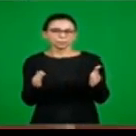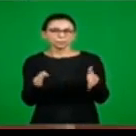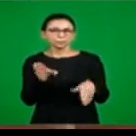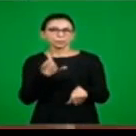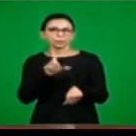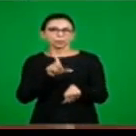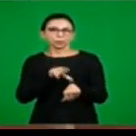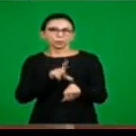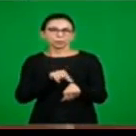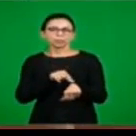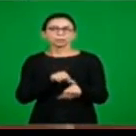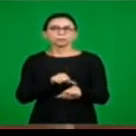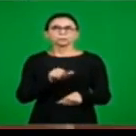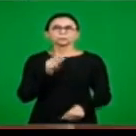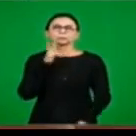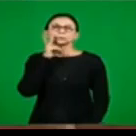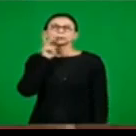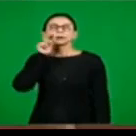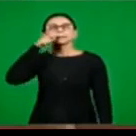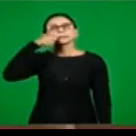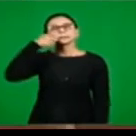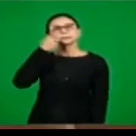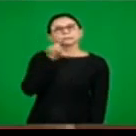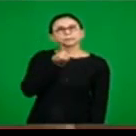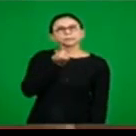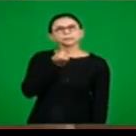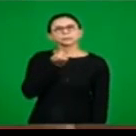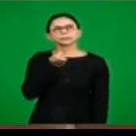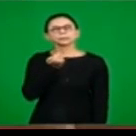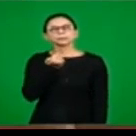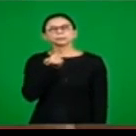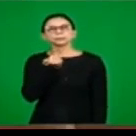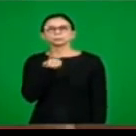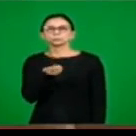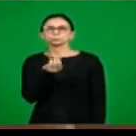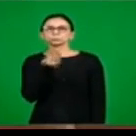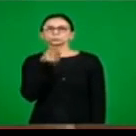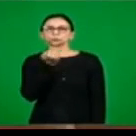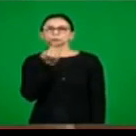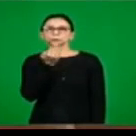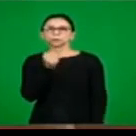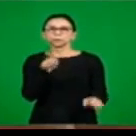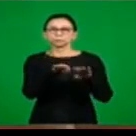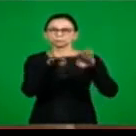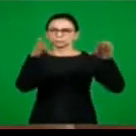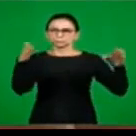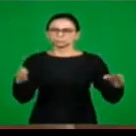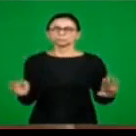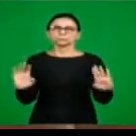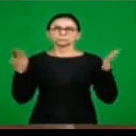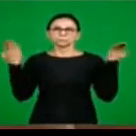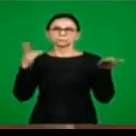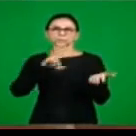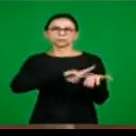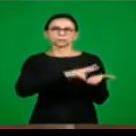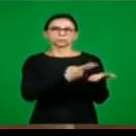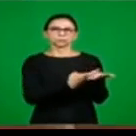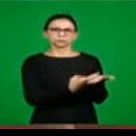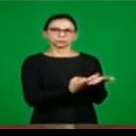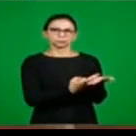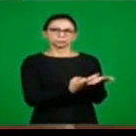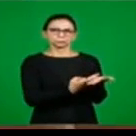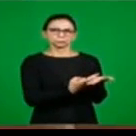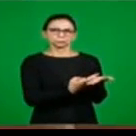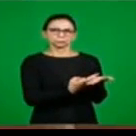supper, a special moment of a dinner or a banquet. And this is all in the translation